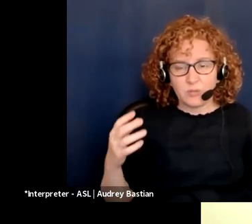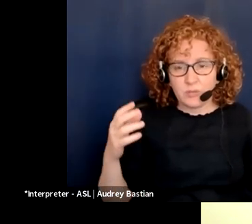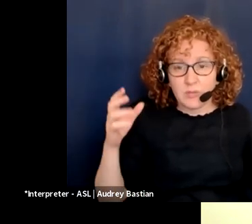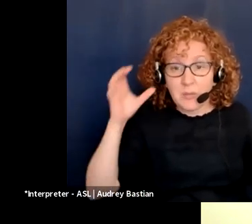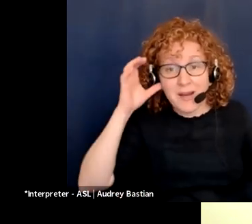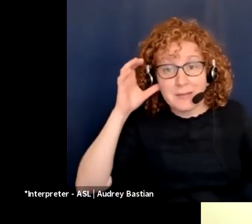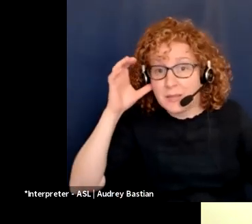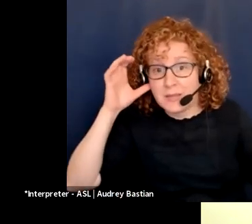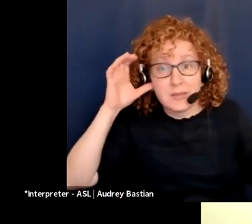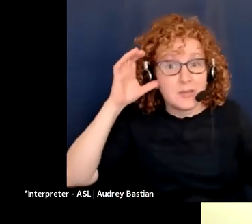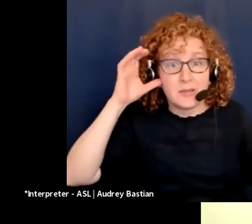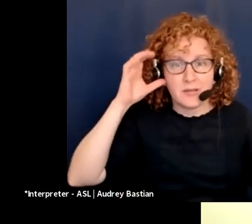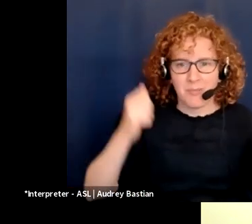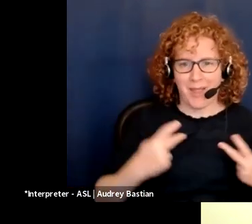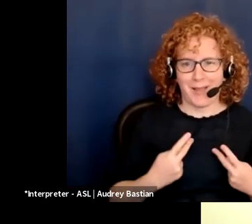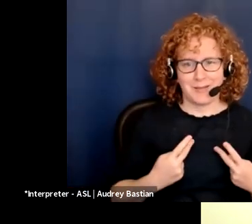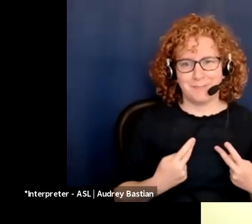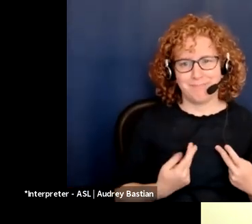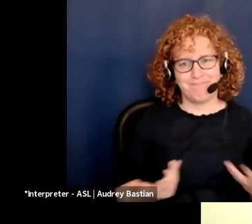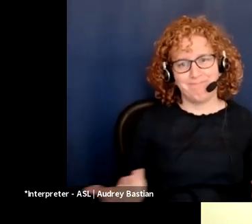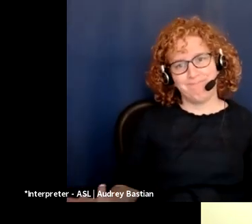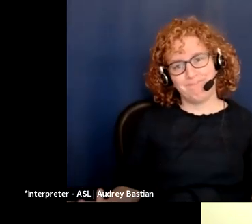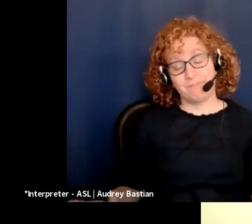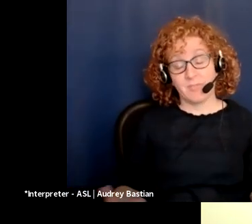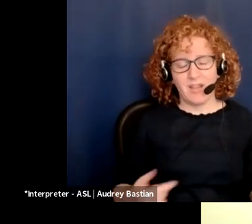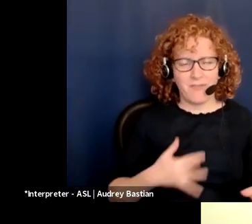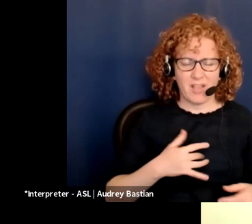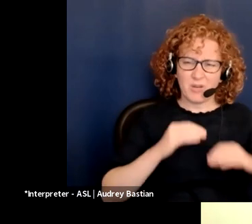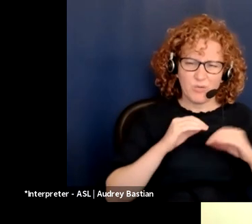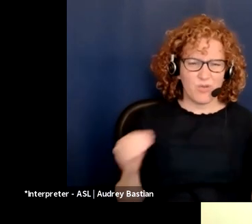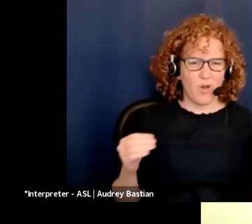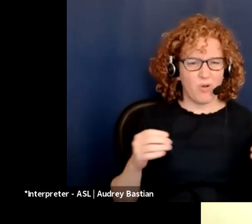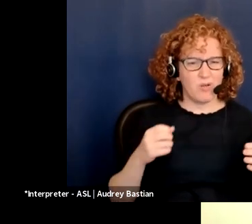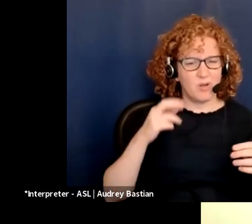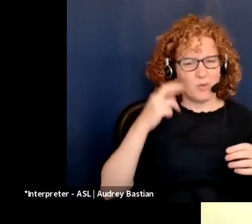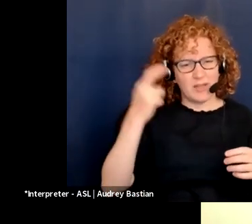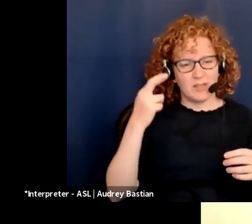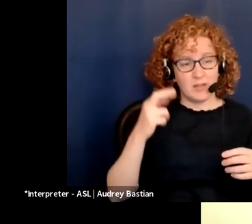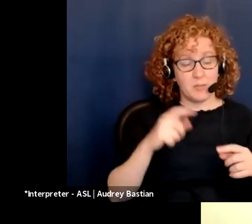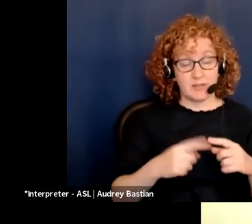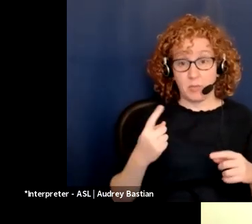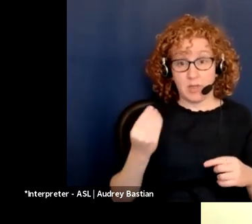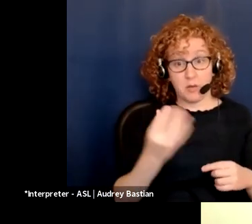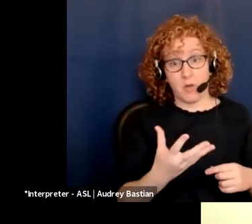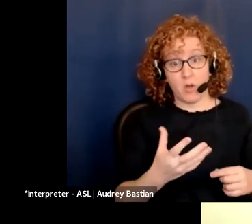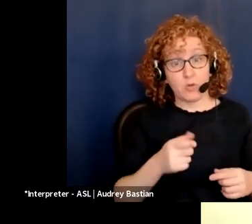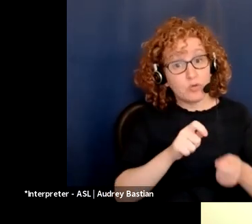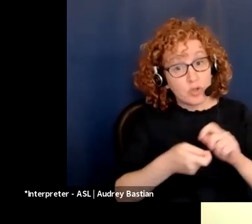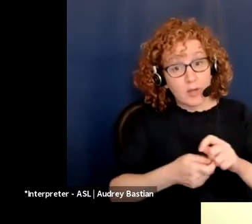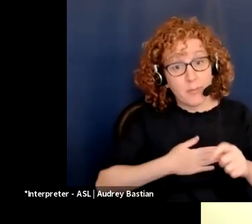reason, just to have someone say like, oh, you changed my perspective on this,